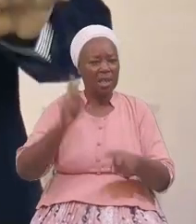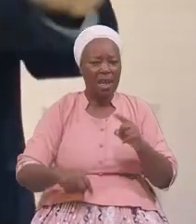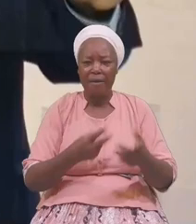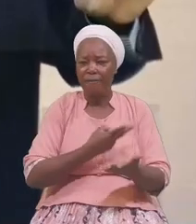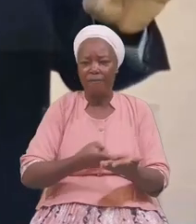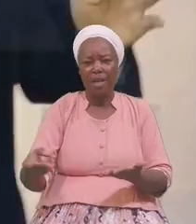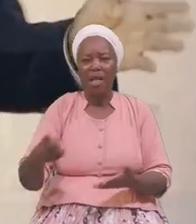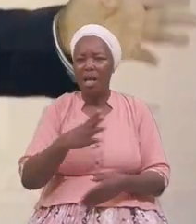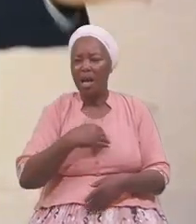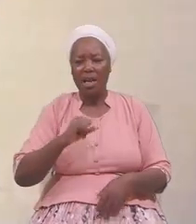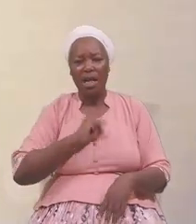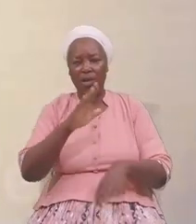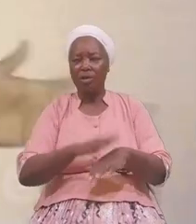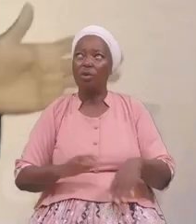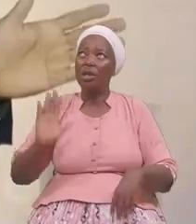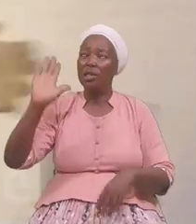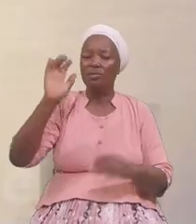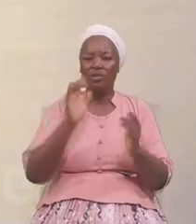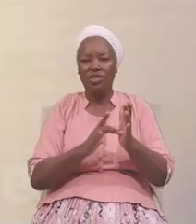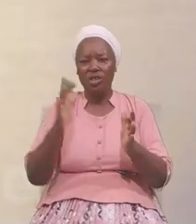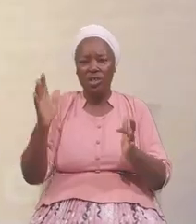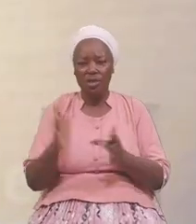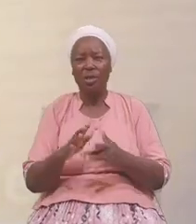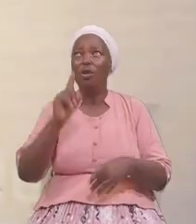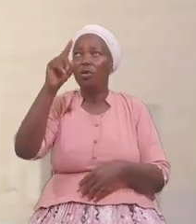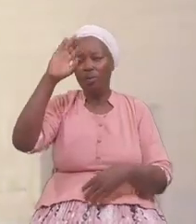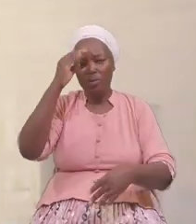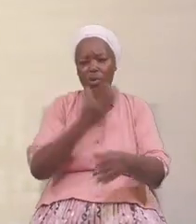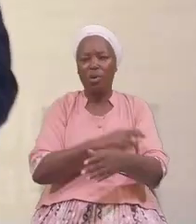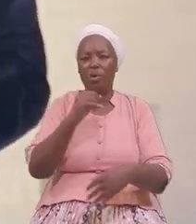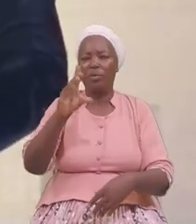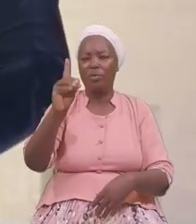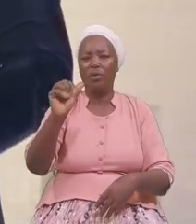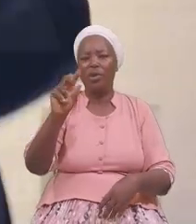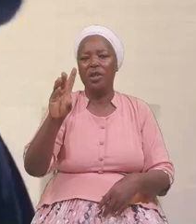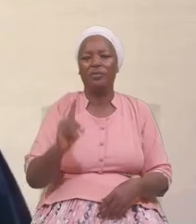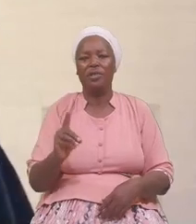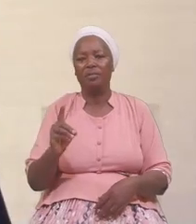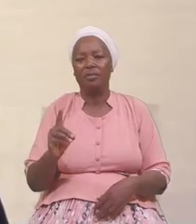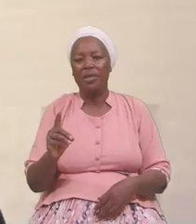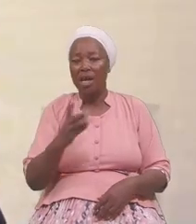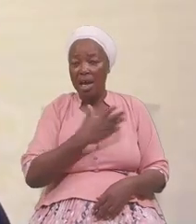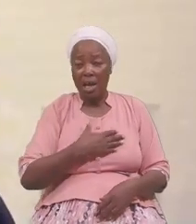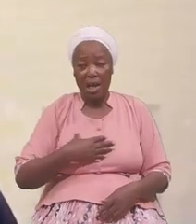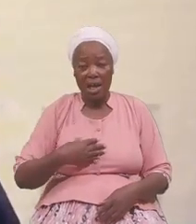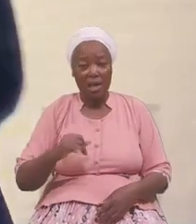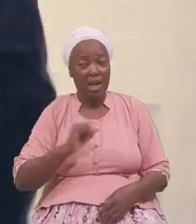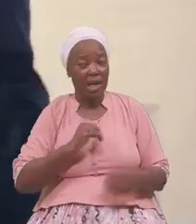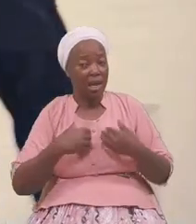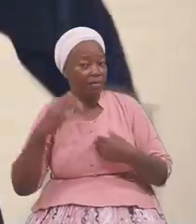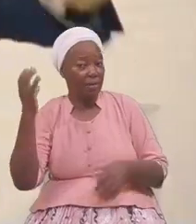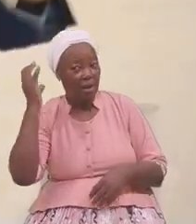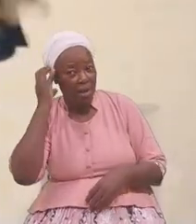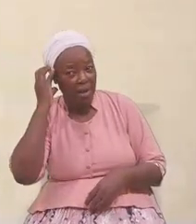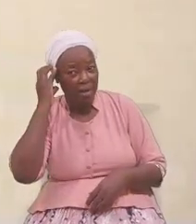And I call him Jesus, thou son of David. And I have heard